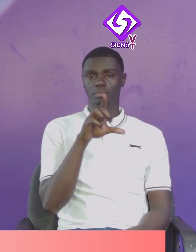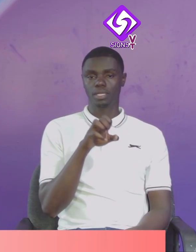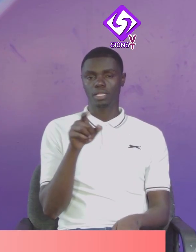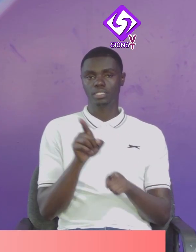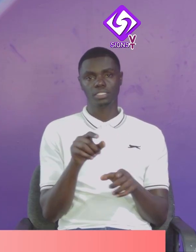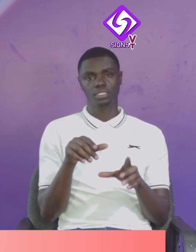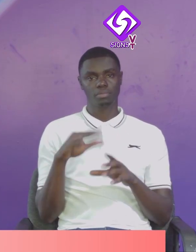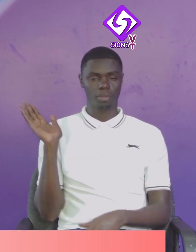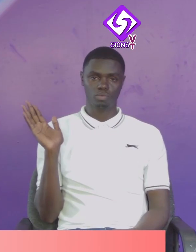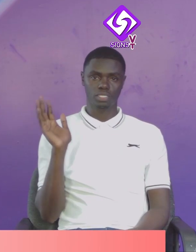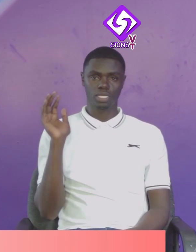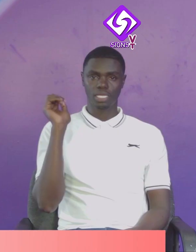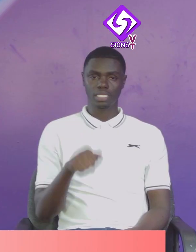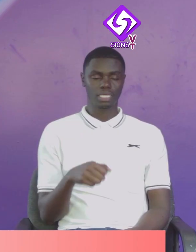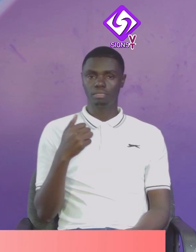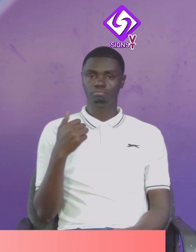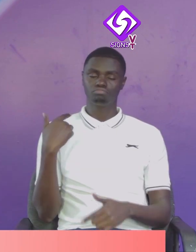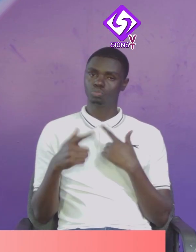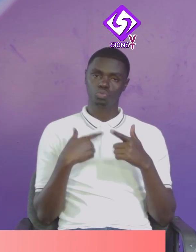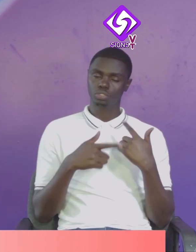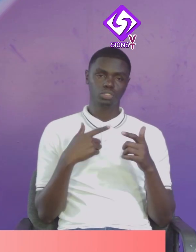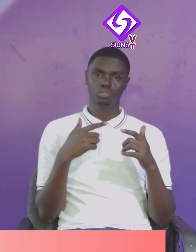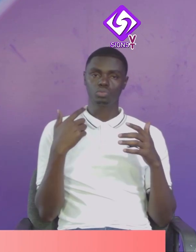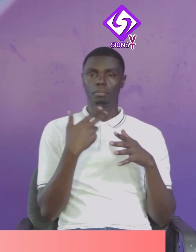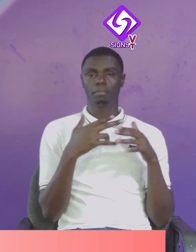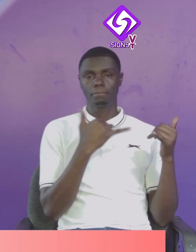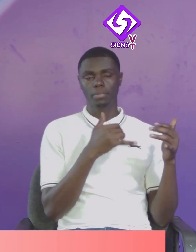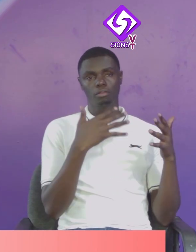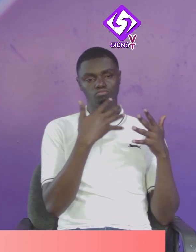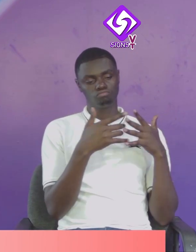know, we could go on and on and on to list this kind of players, but a